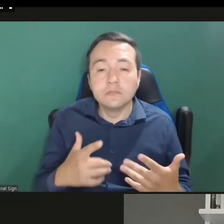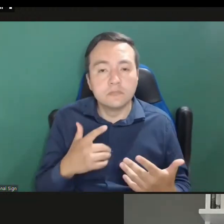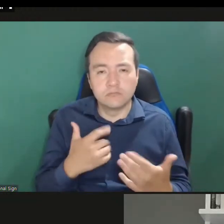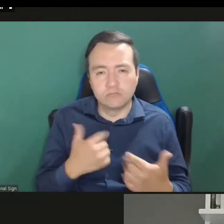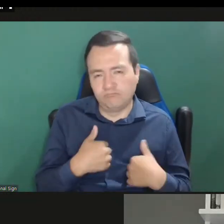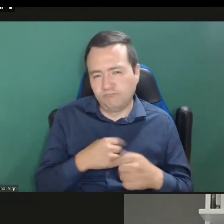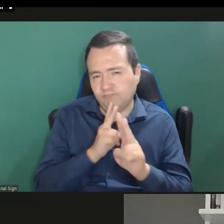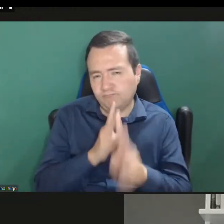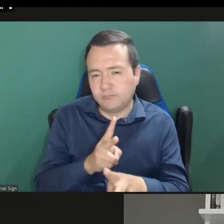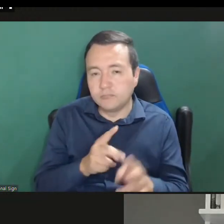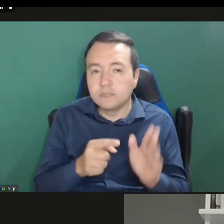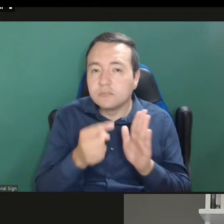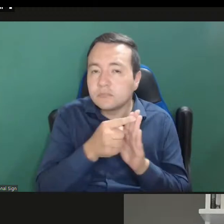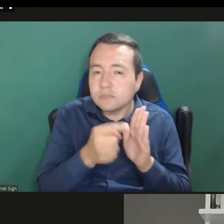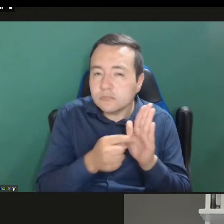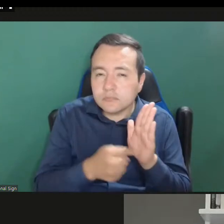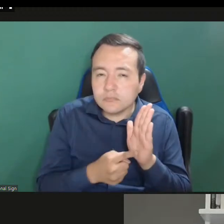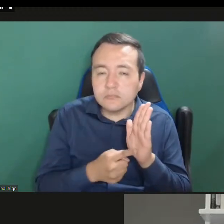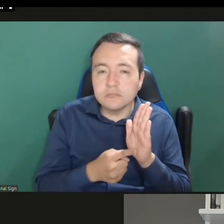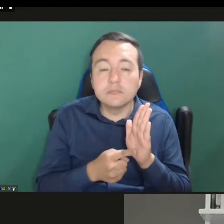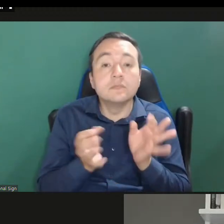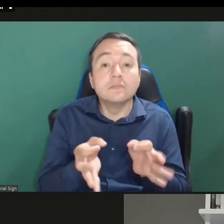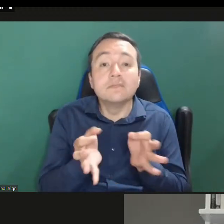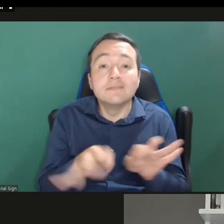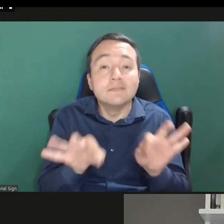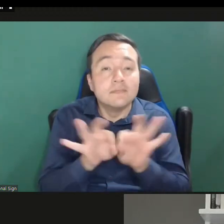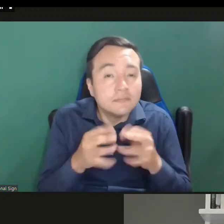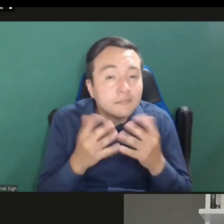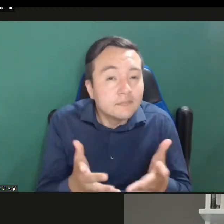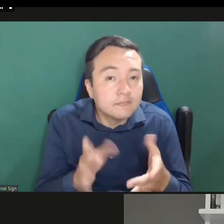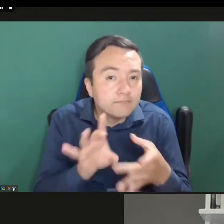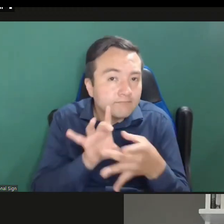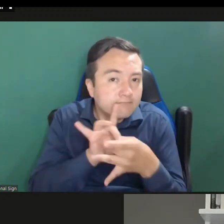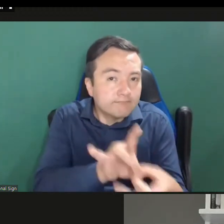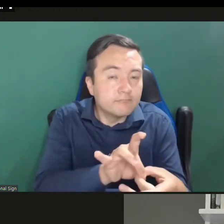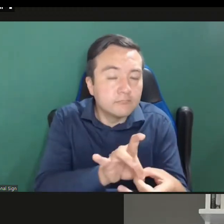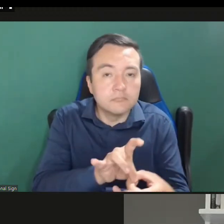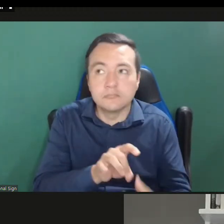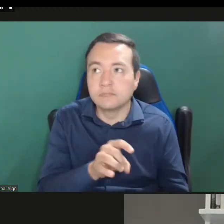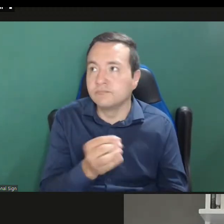take a couple of minutes to try to respond to your question, has to